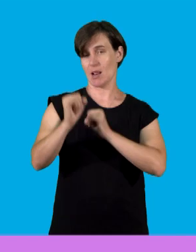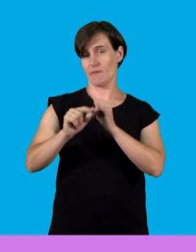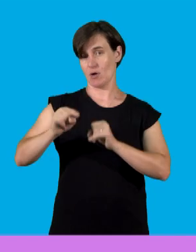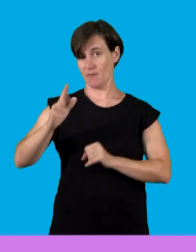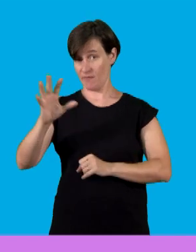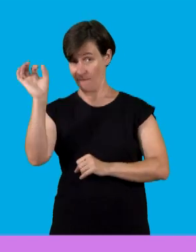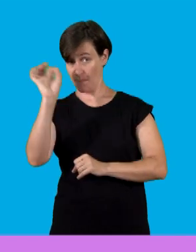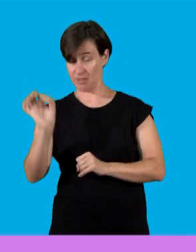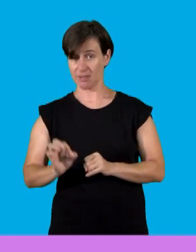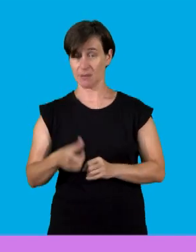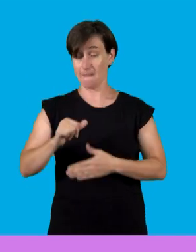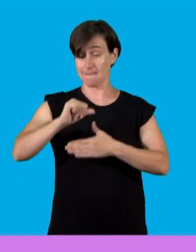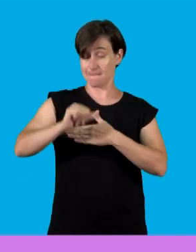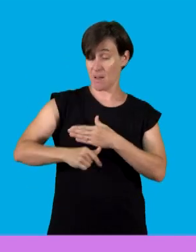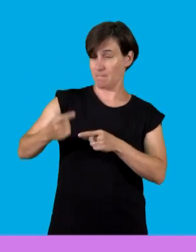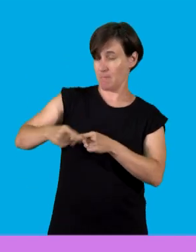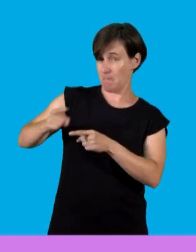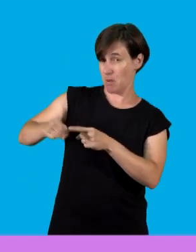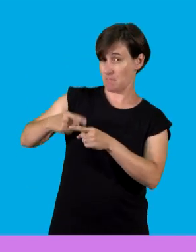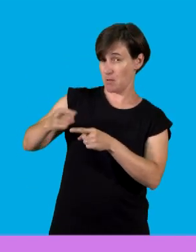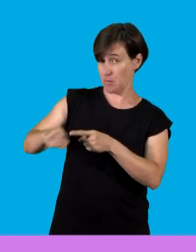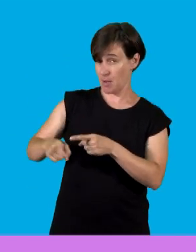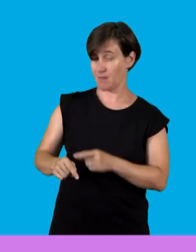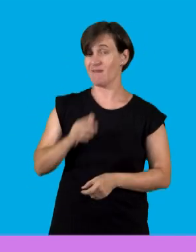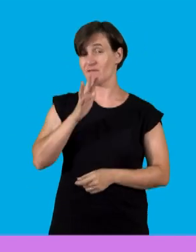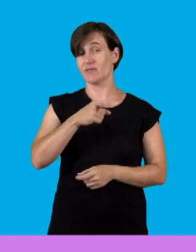11.5% per annum, and then the monthly repayment is